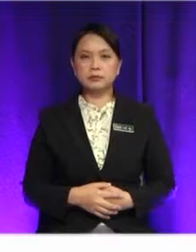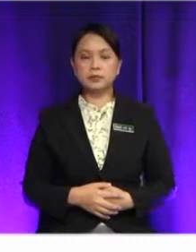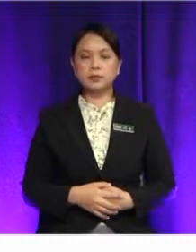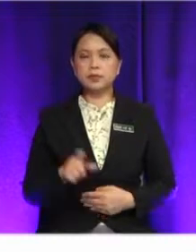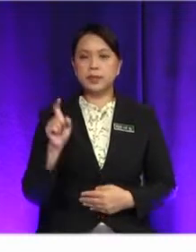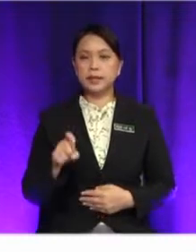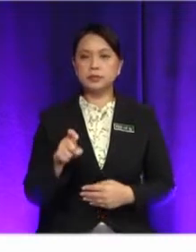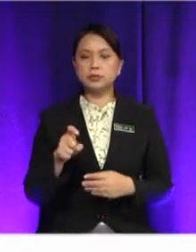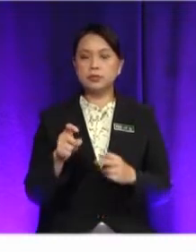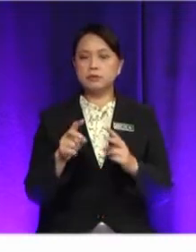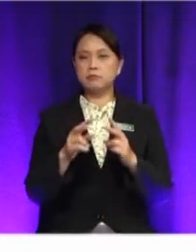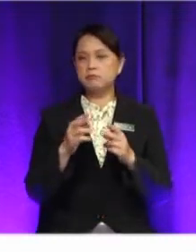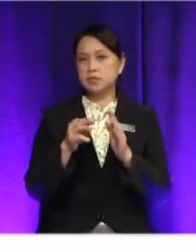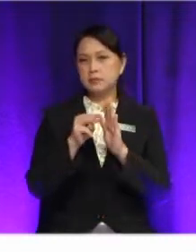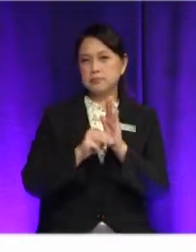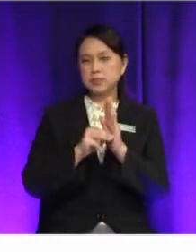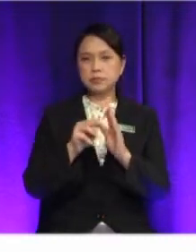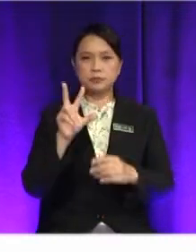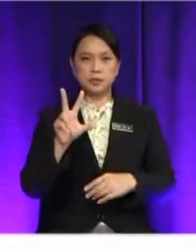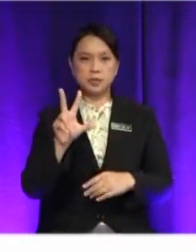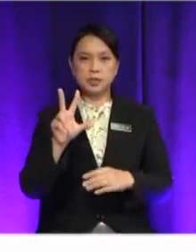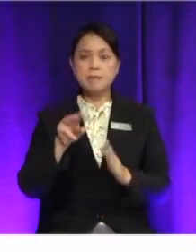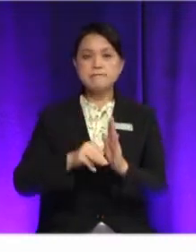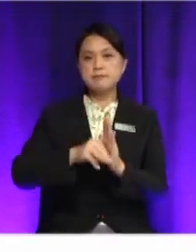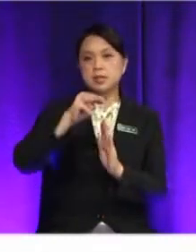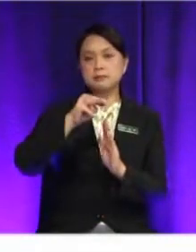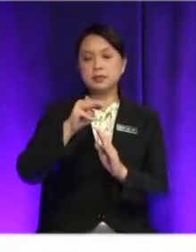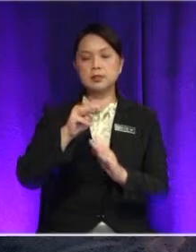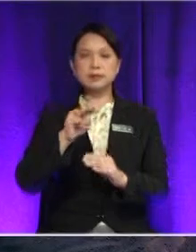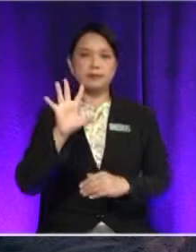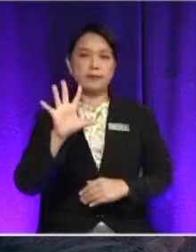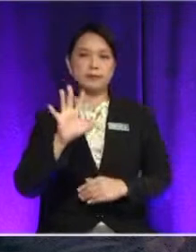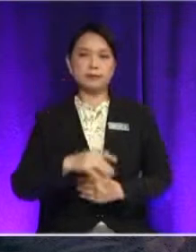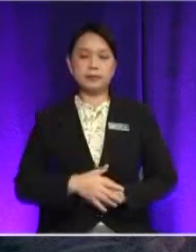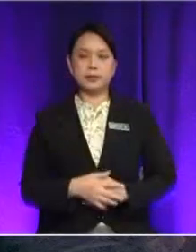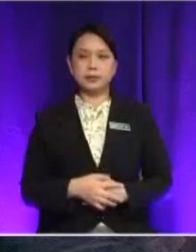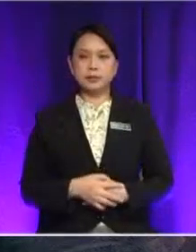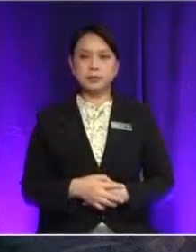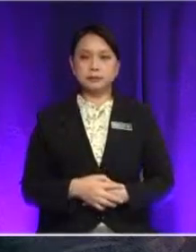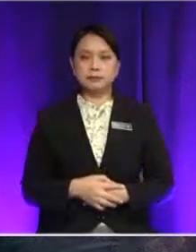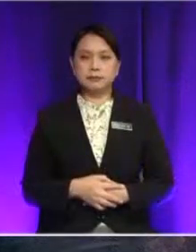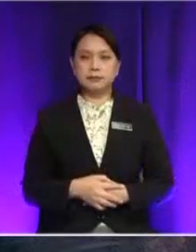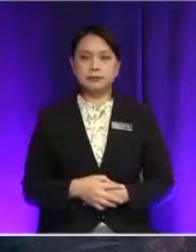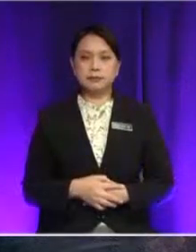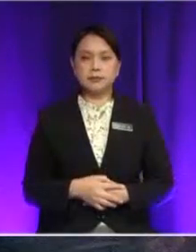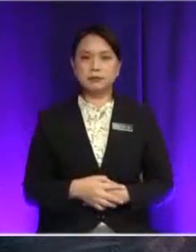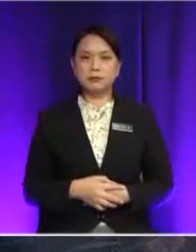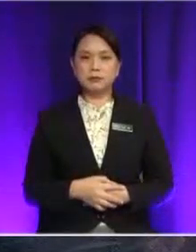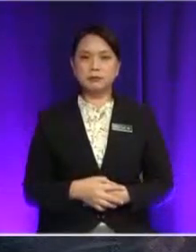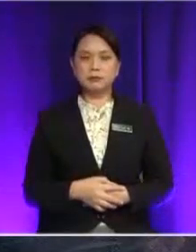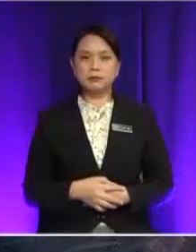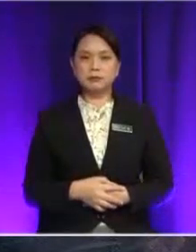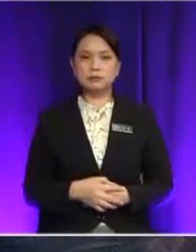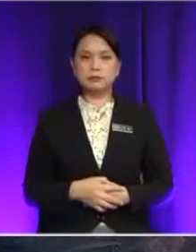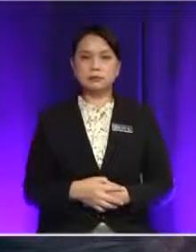5. Now let's go to the keywords after the gap. Anyone wants to give it a shot? What can it be? The keywords after the gap. Can I